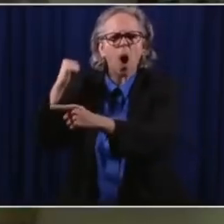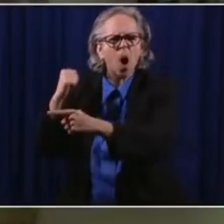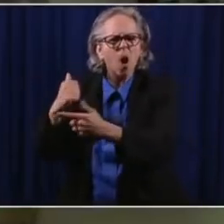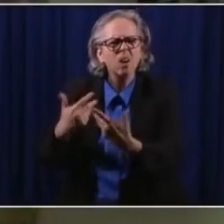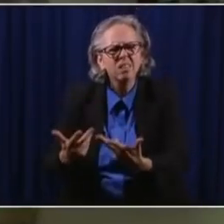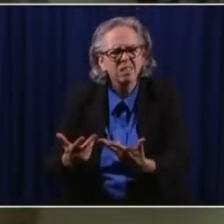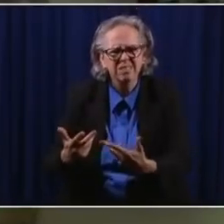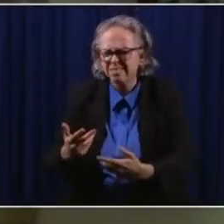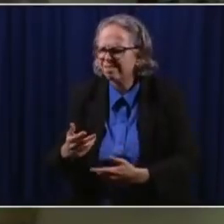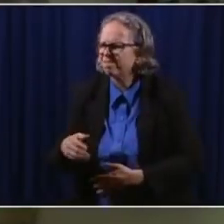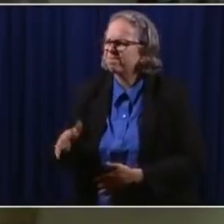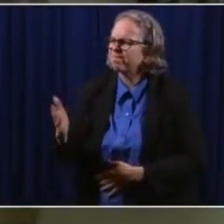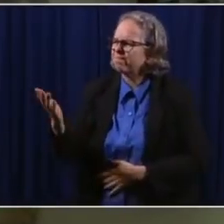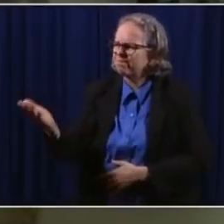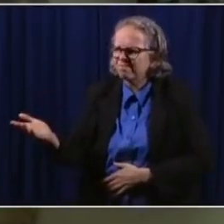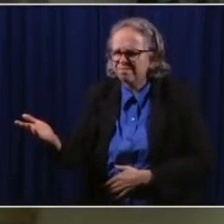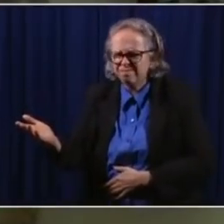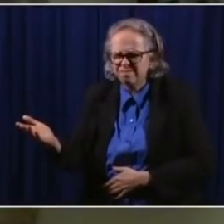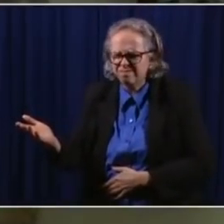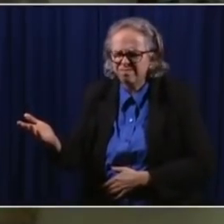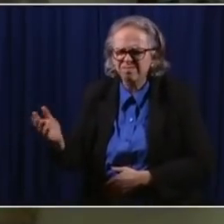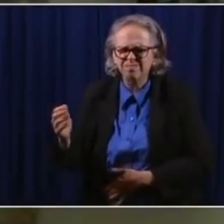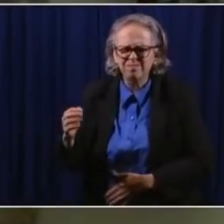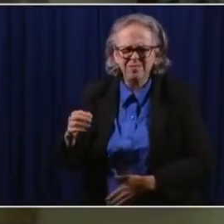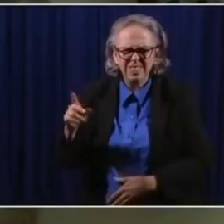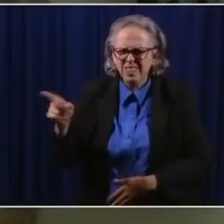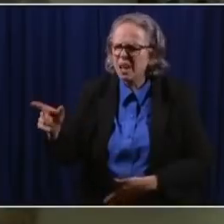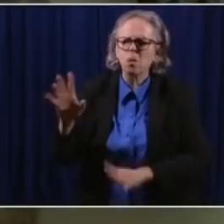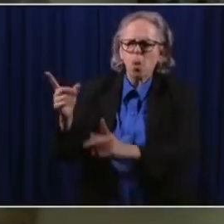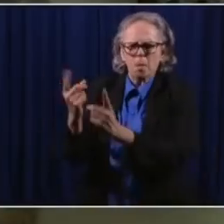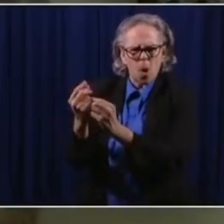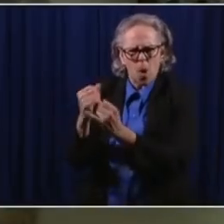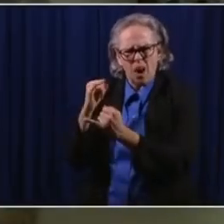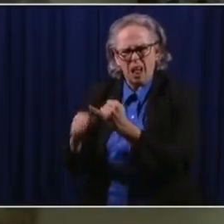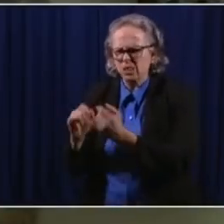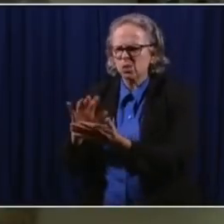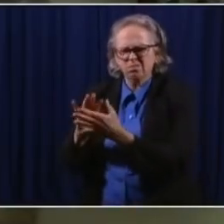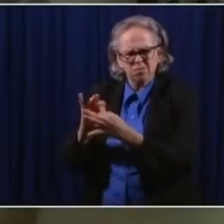Maybe a last question, if we could go back to the schools for a moment.